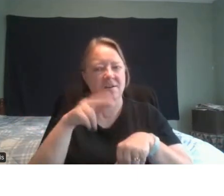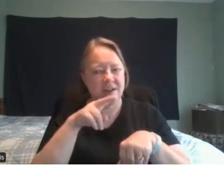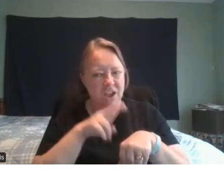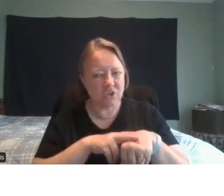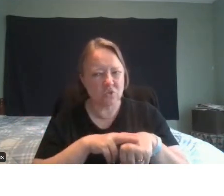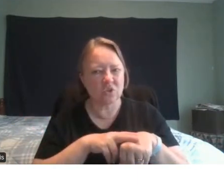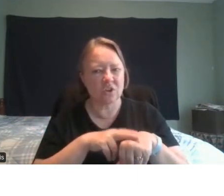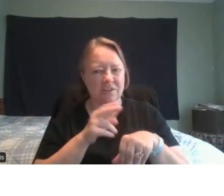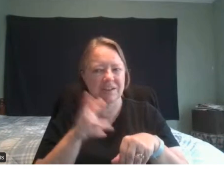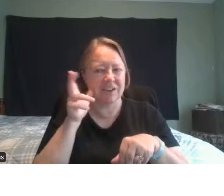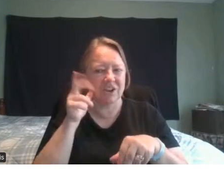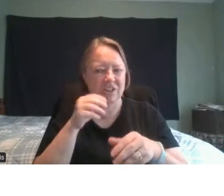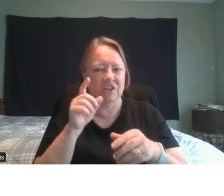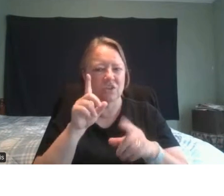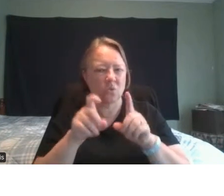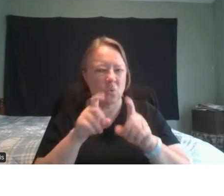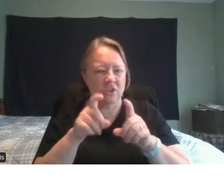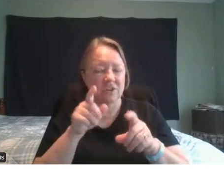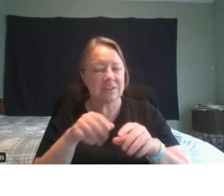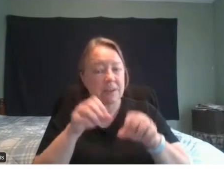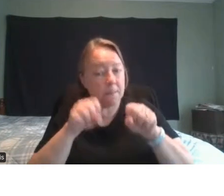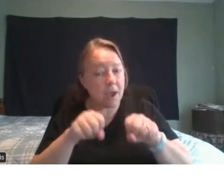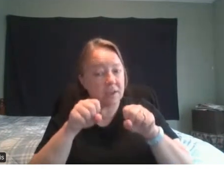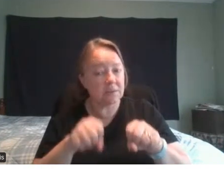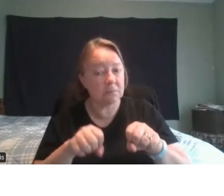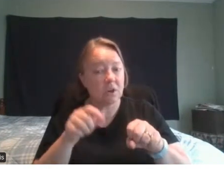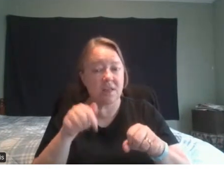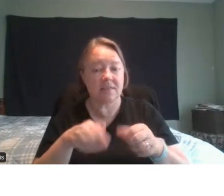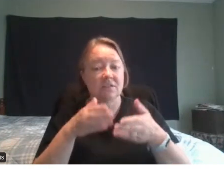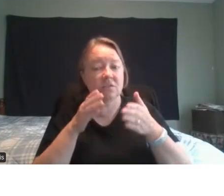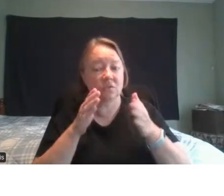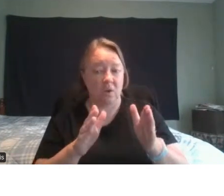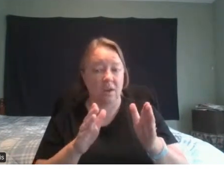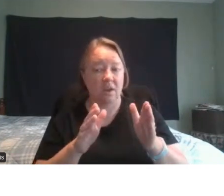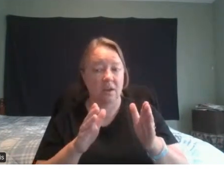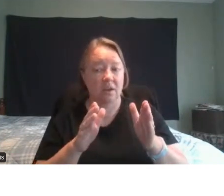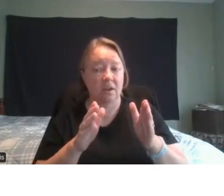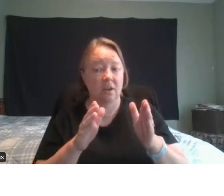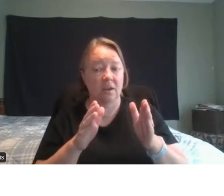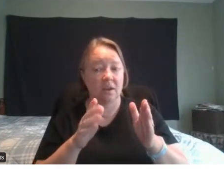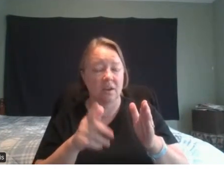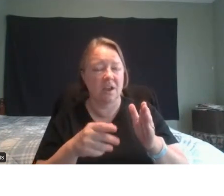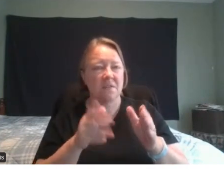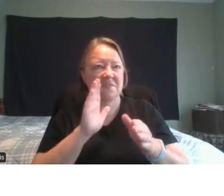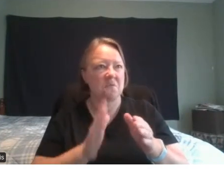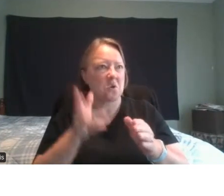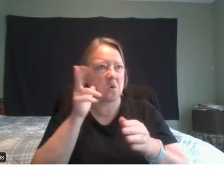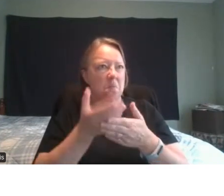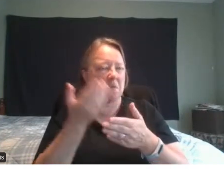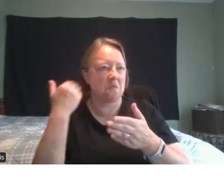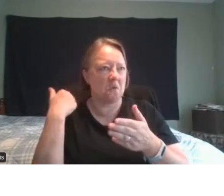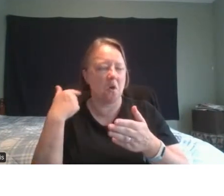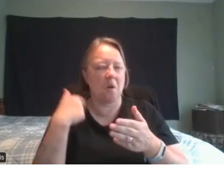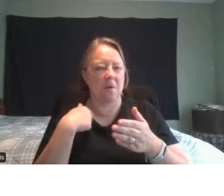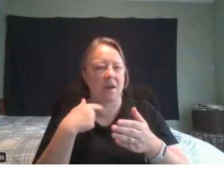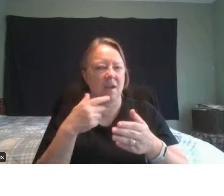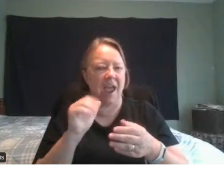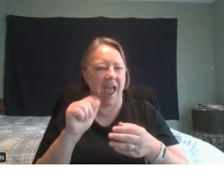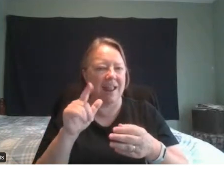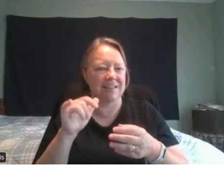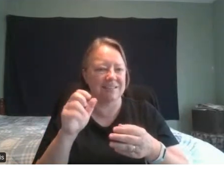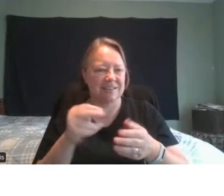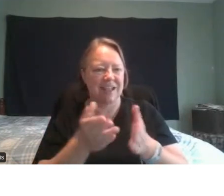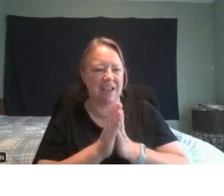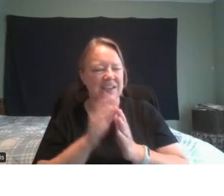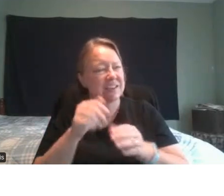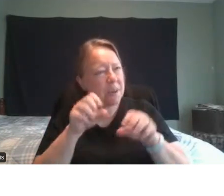hear this question, and I love it. Like, is it possible? This way I never heard before, but Alison is asking, is it possible to